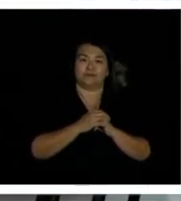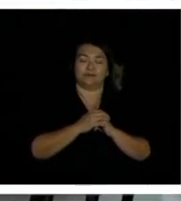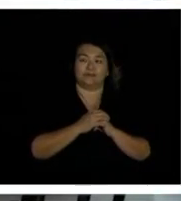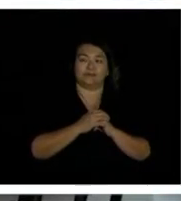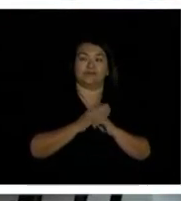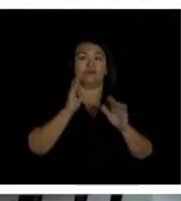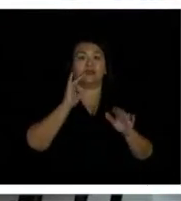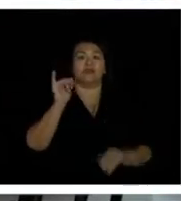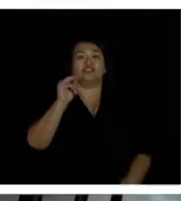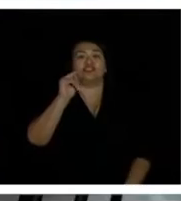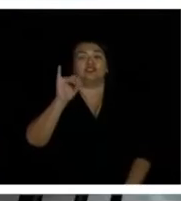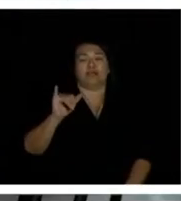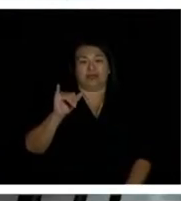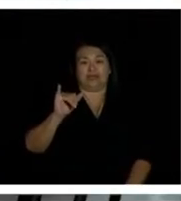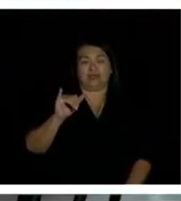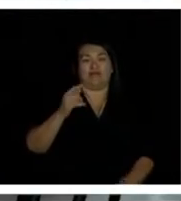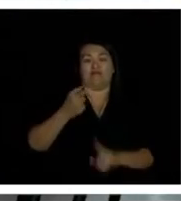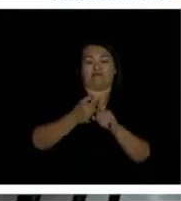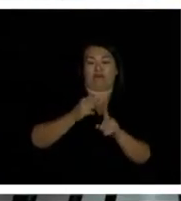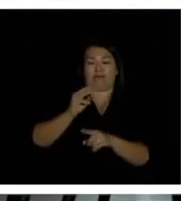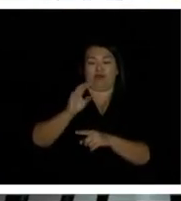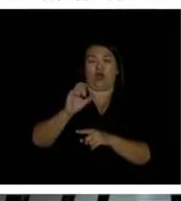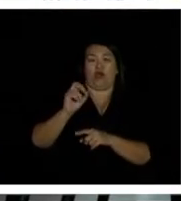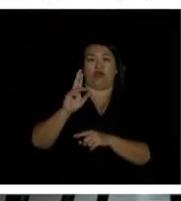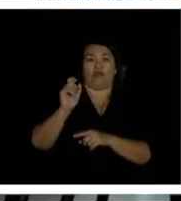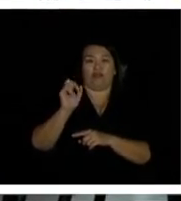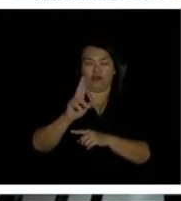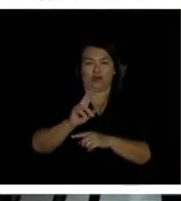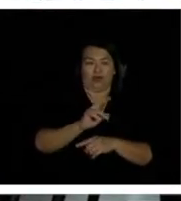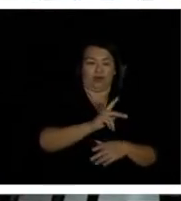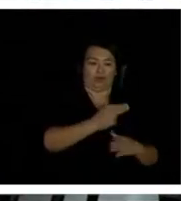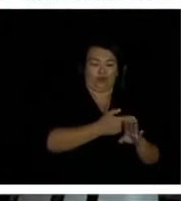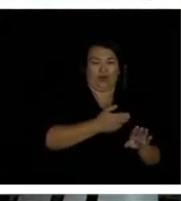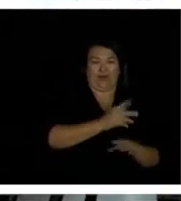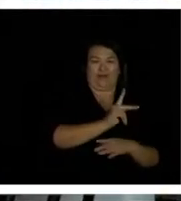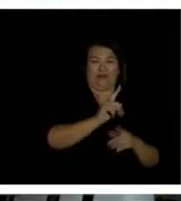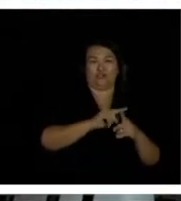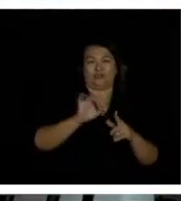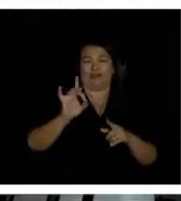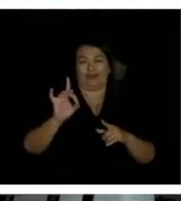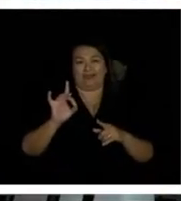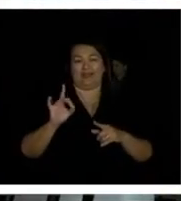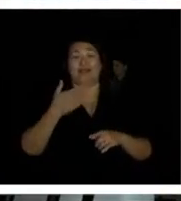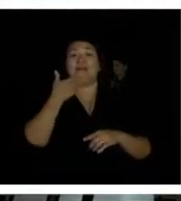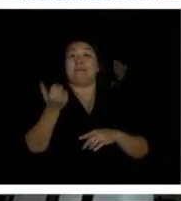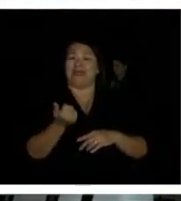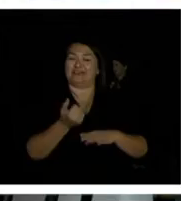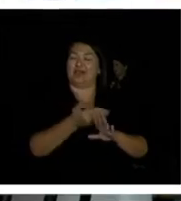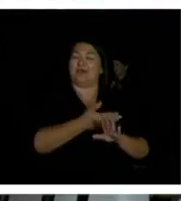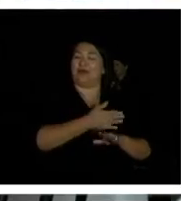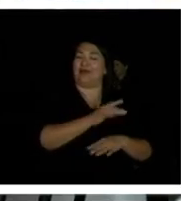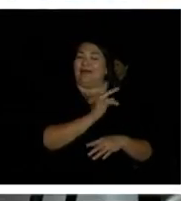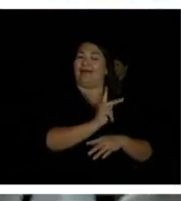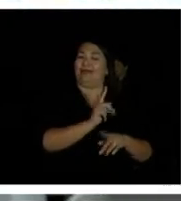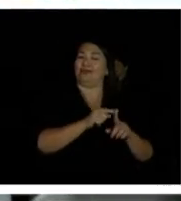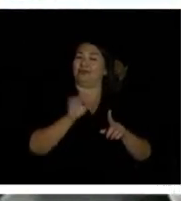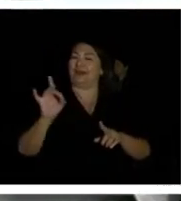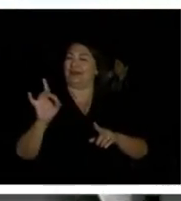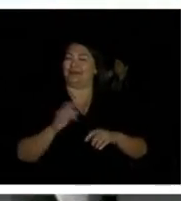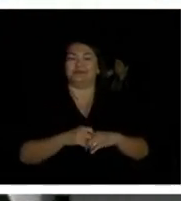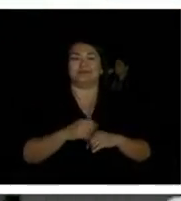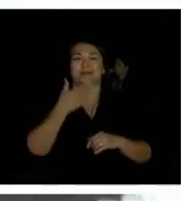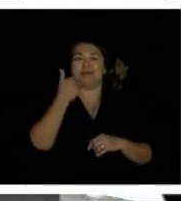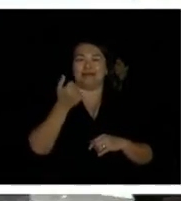Hi, I'm Jenny Patino from MacArthur Pre-K through 8, also the very best Pre-K through 8 we Woo-hoo! Have. We have